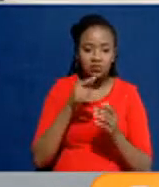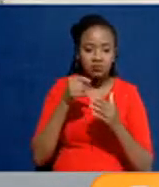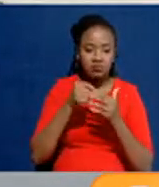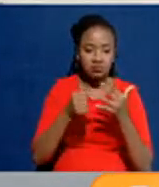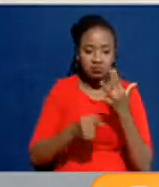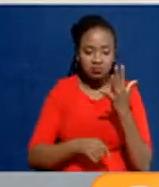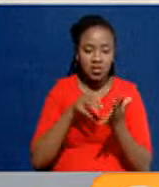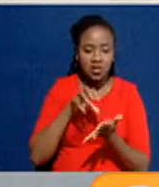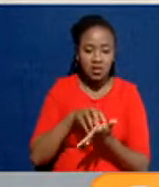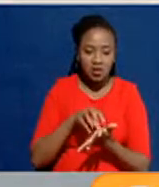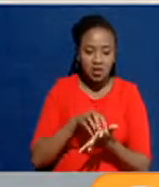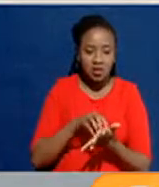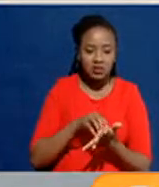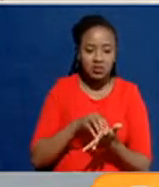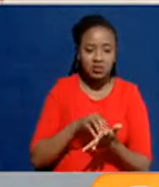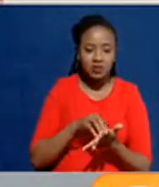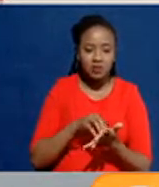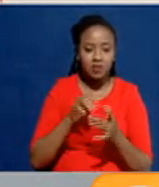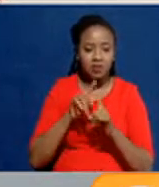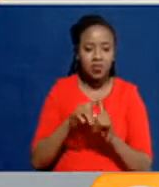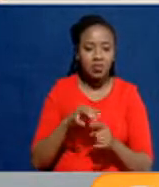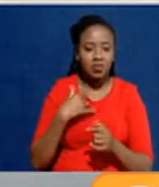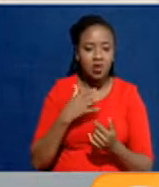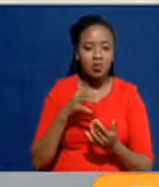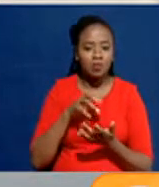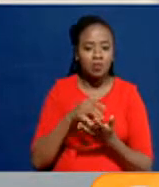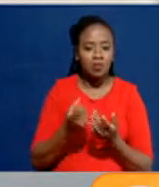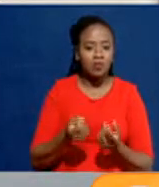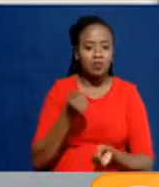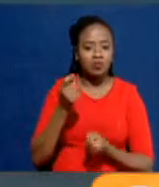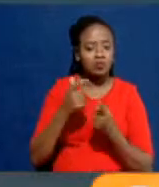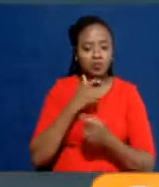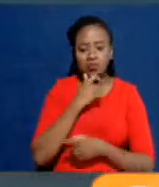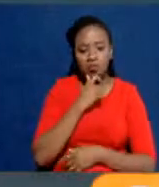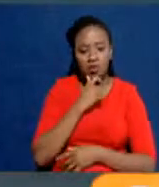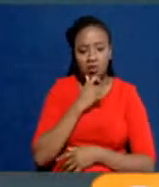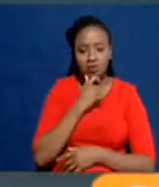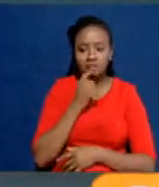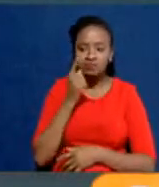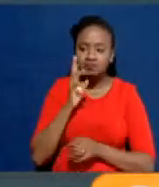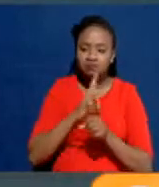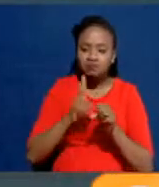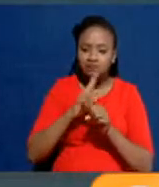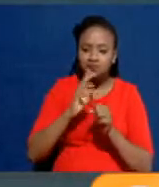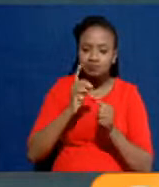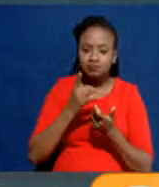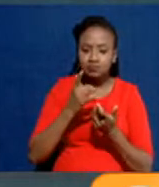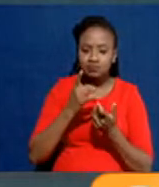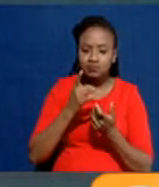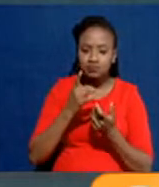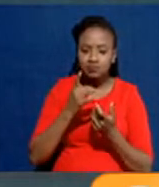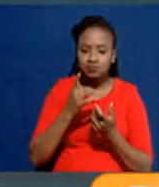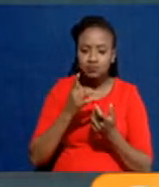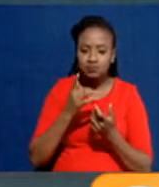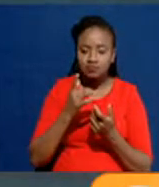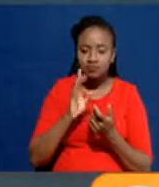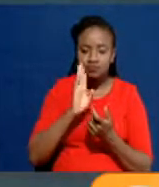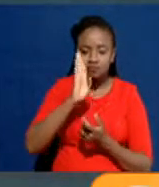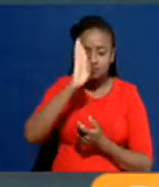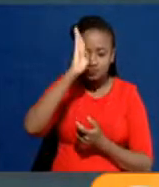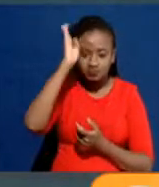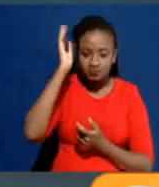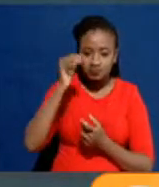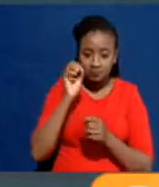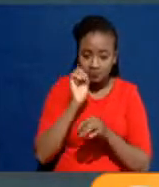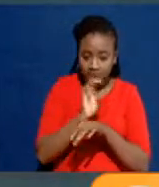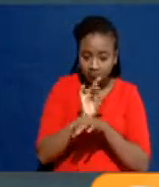went against them. And questions were raised about, wait up, aren't, isn't the Attorney General giving appropriate legal advice, or is it a